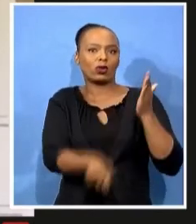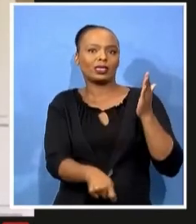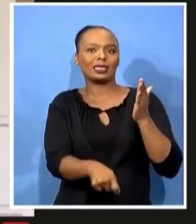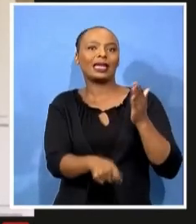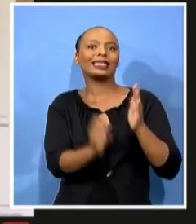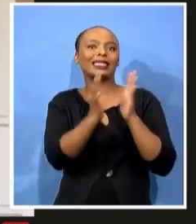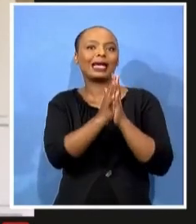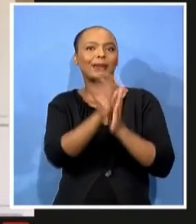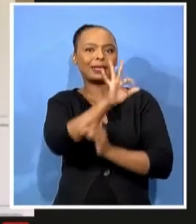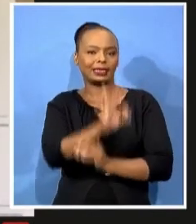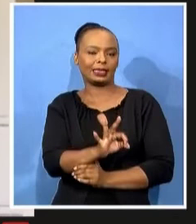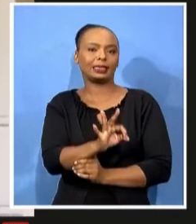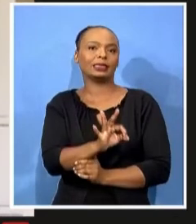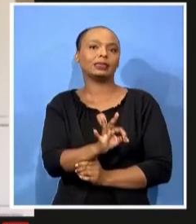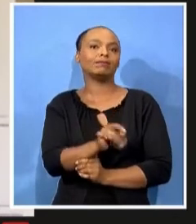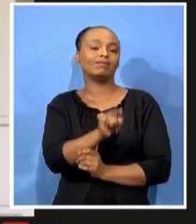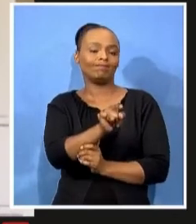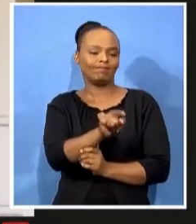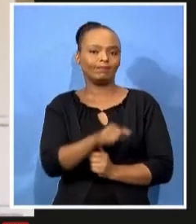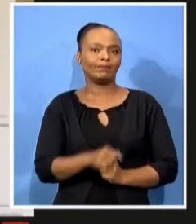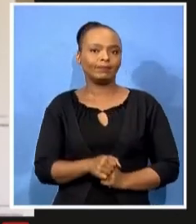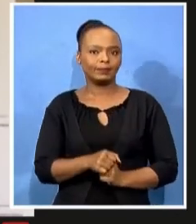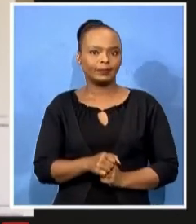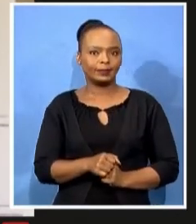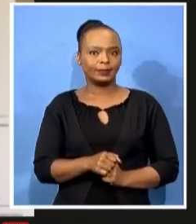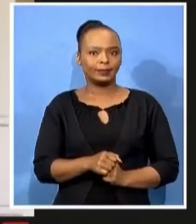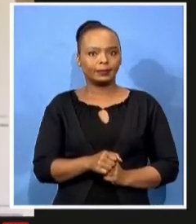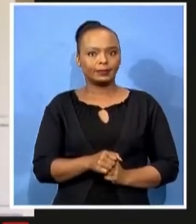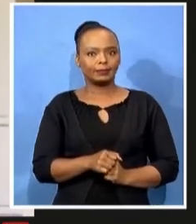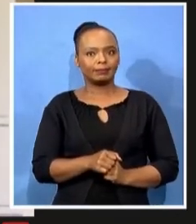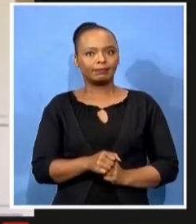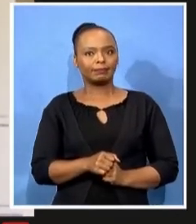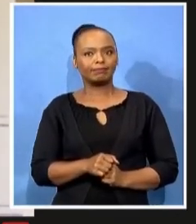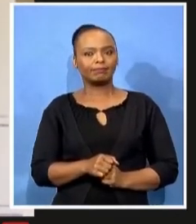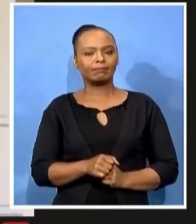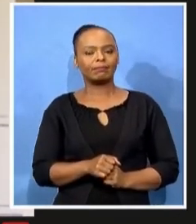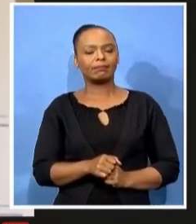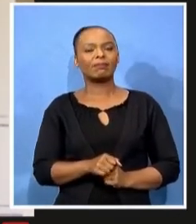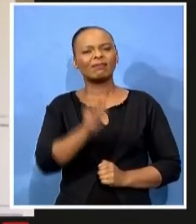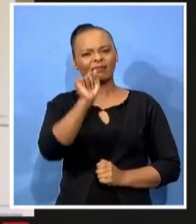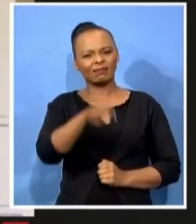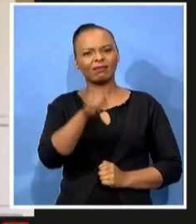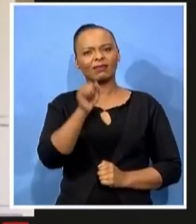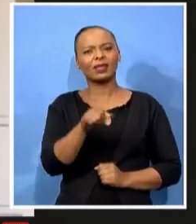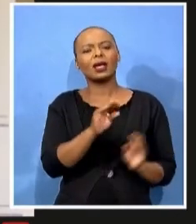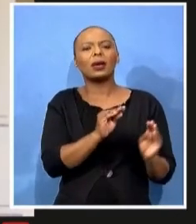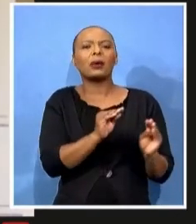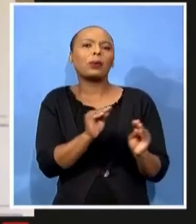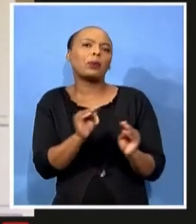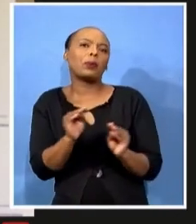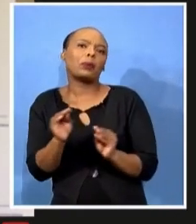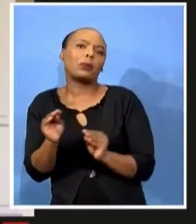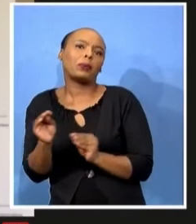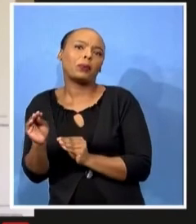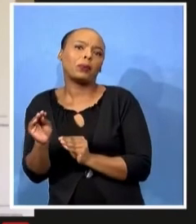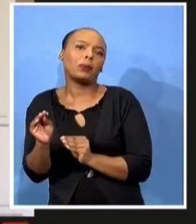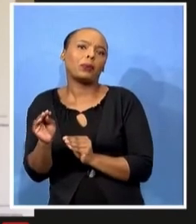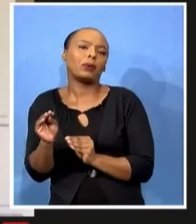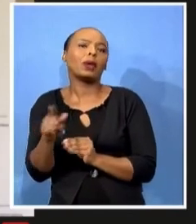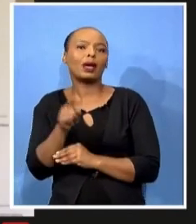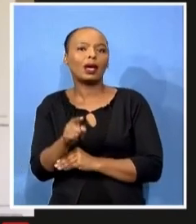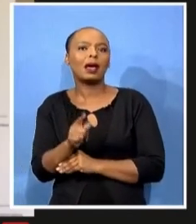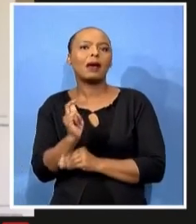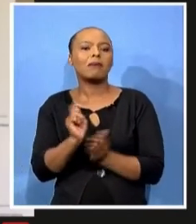were a few delays in the payment of that vaccine. There were not, major